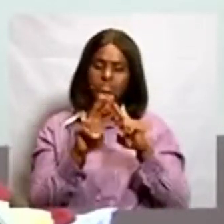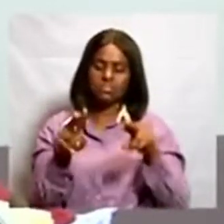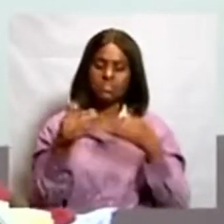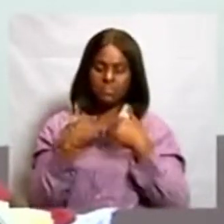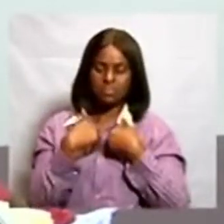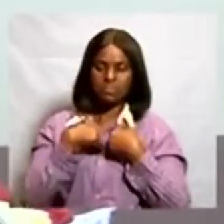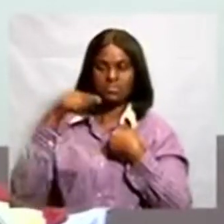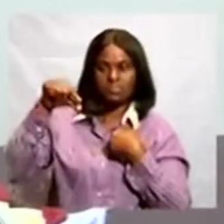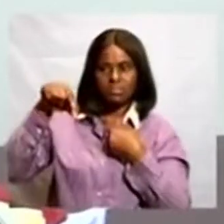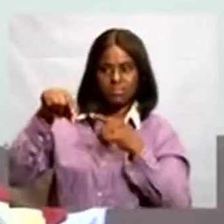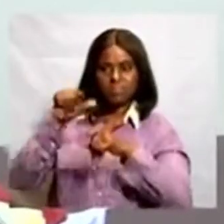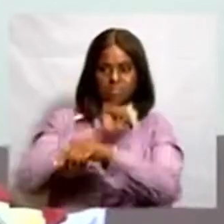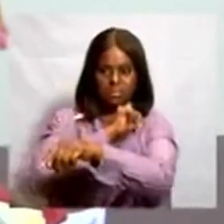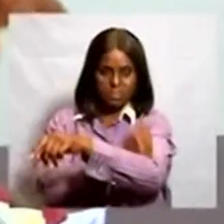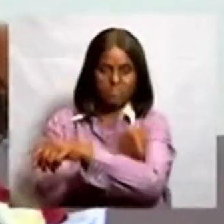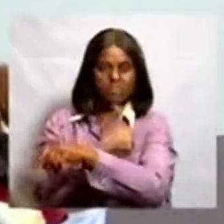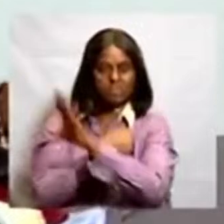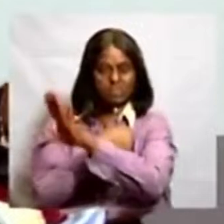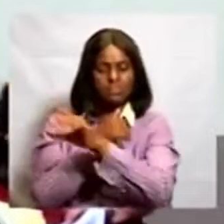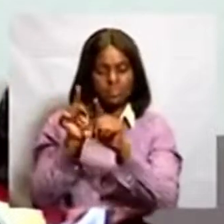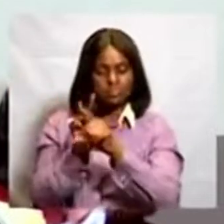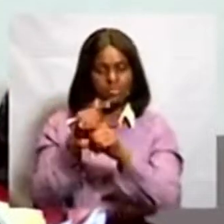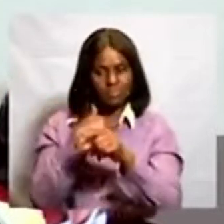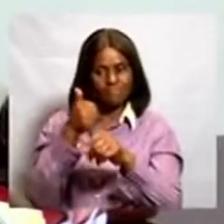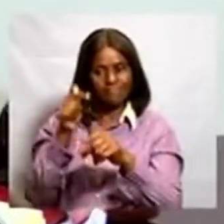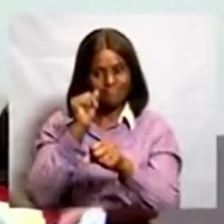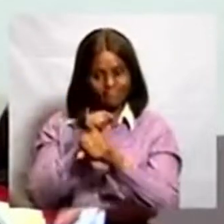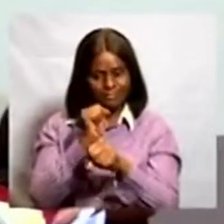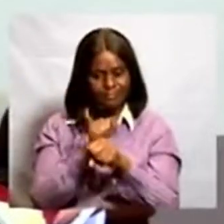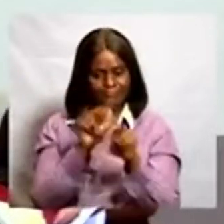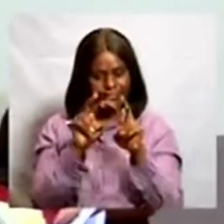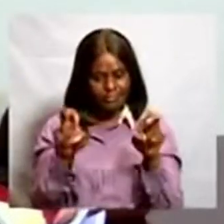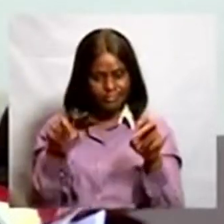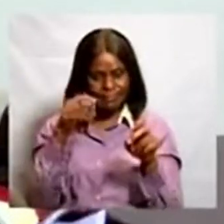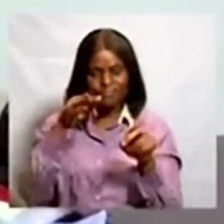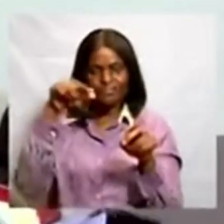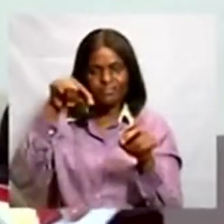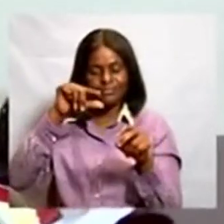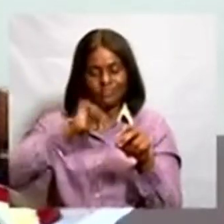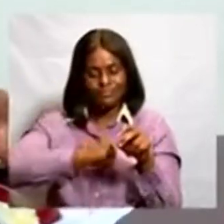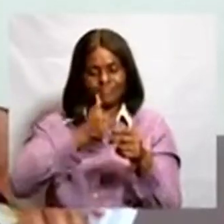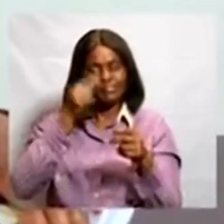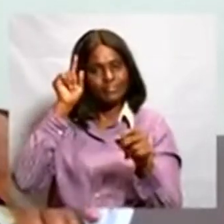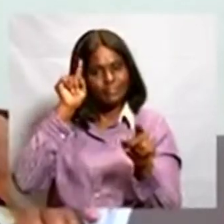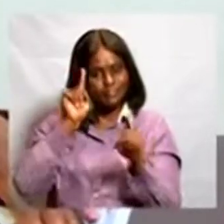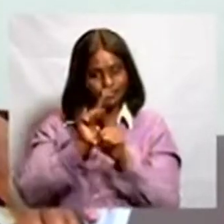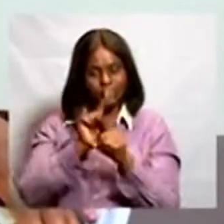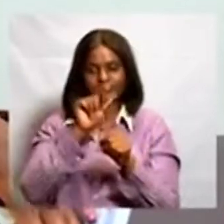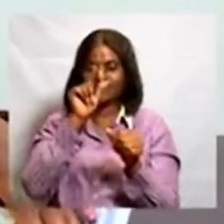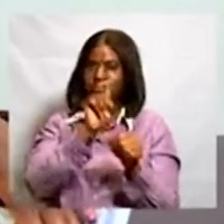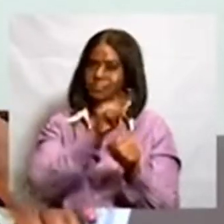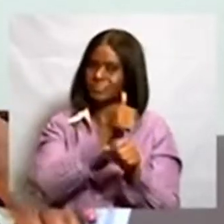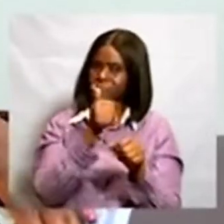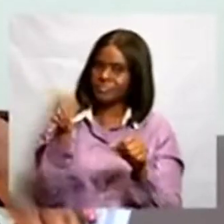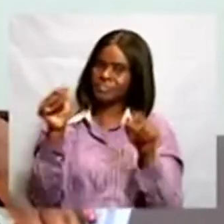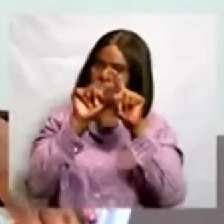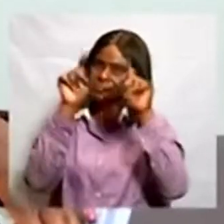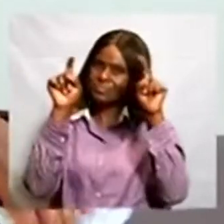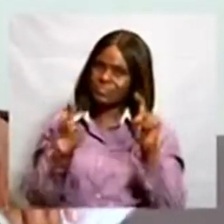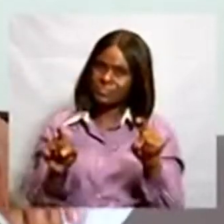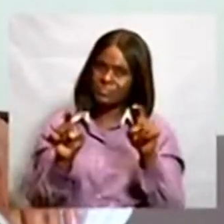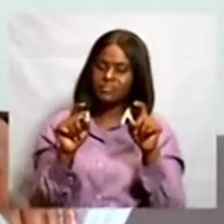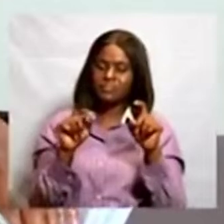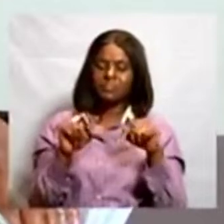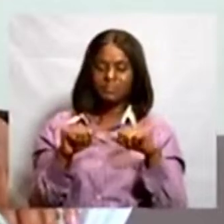a qualifications authority and they are doing verification of qualifications, we recognize each other's certificates. So